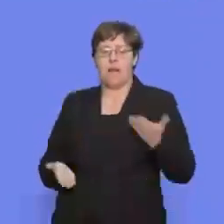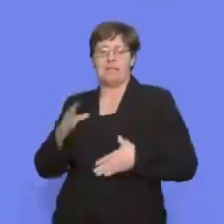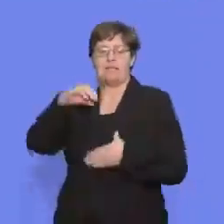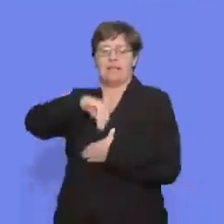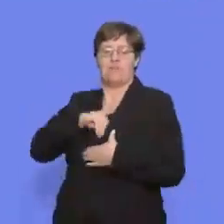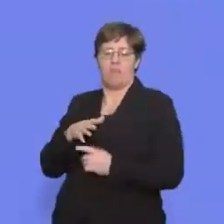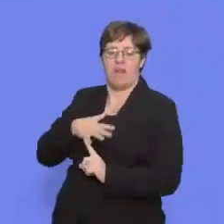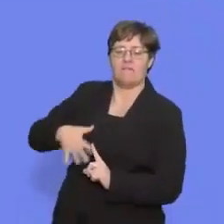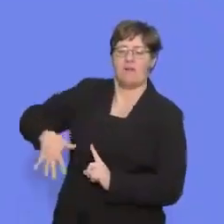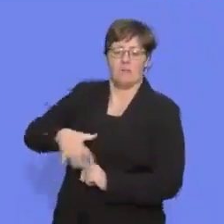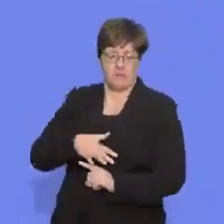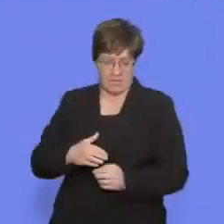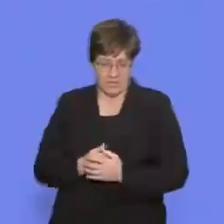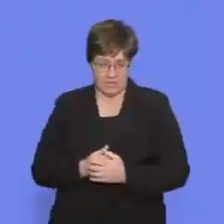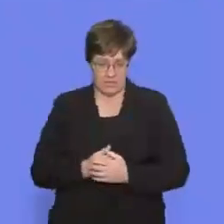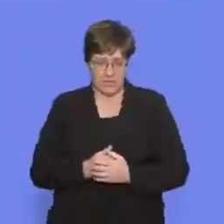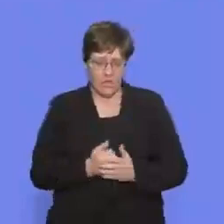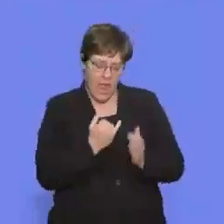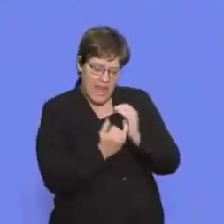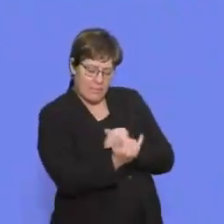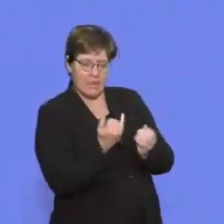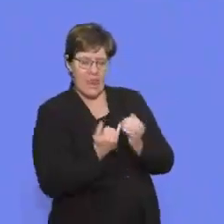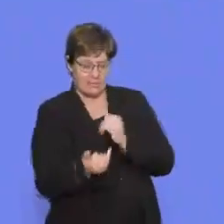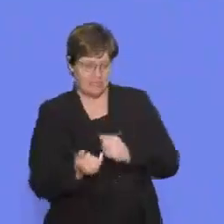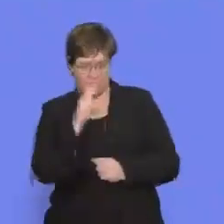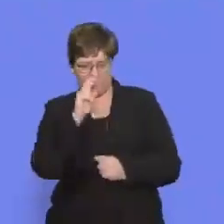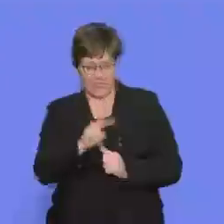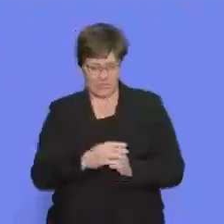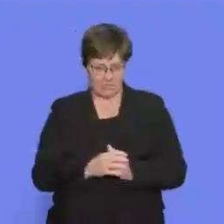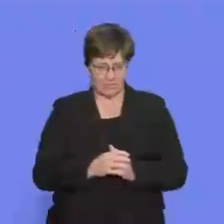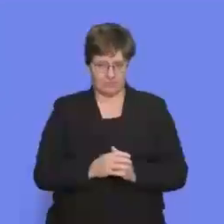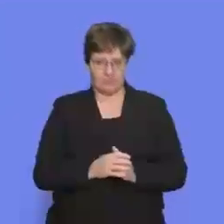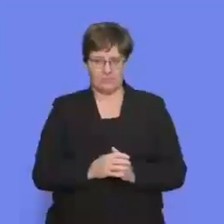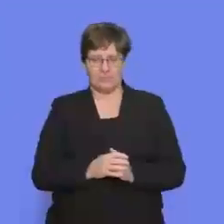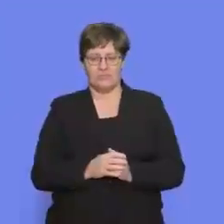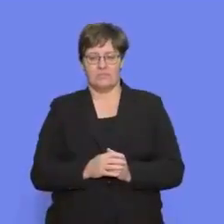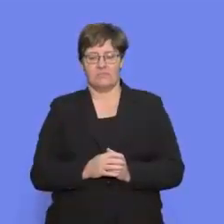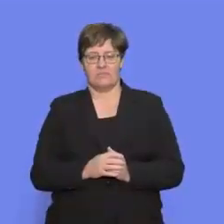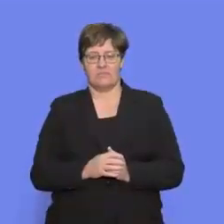environment independently so. So let's continue now.